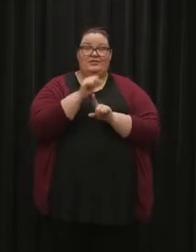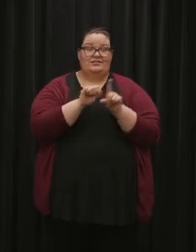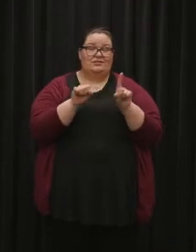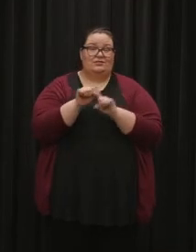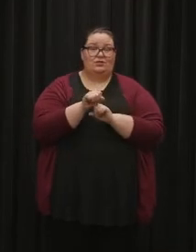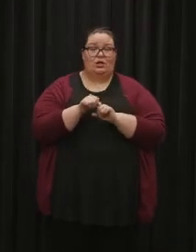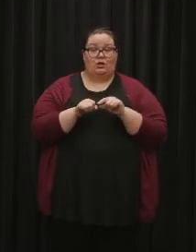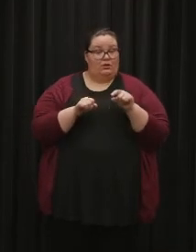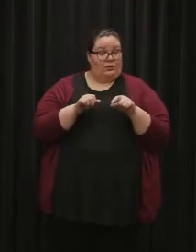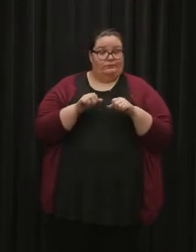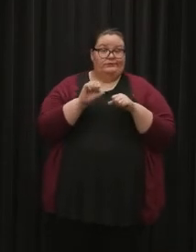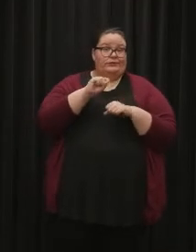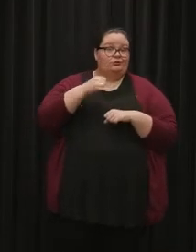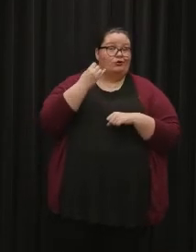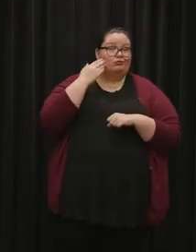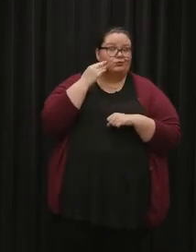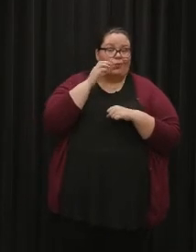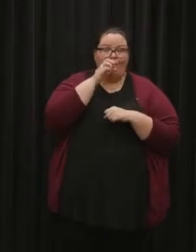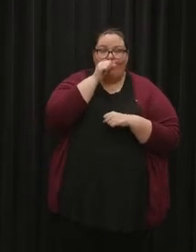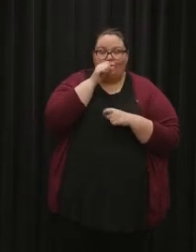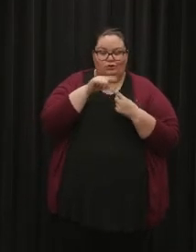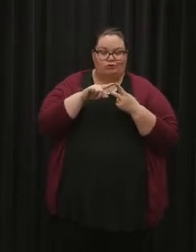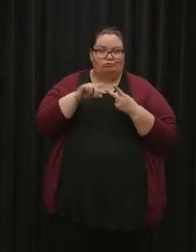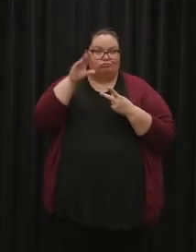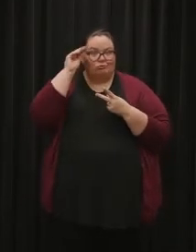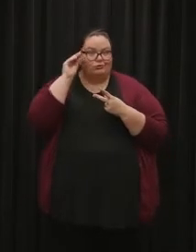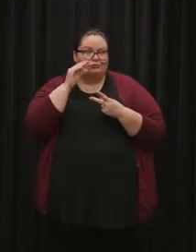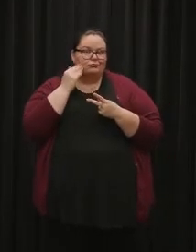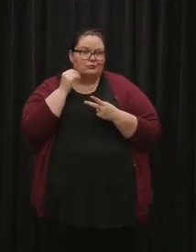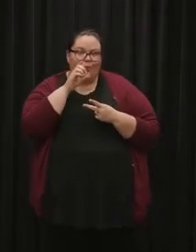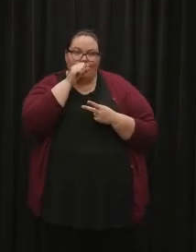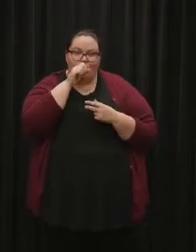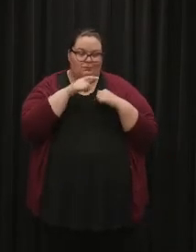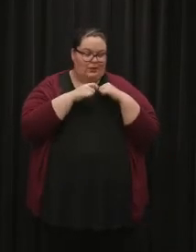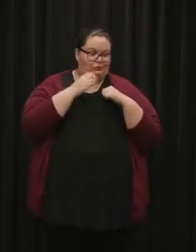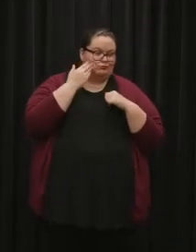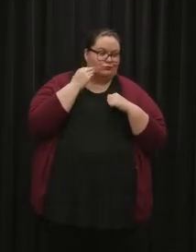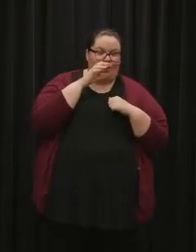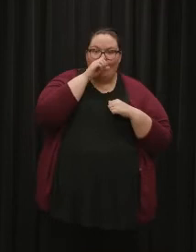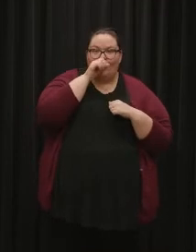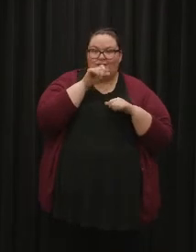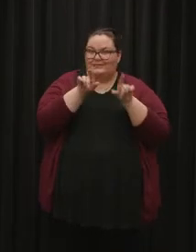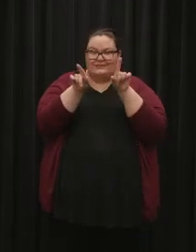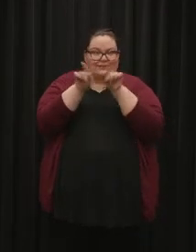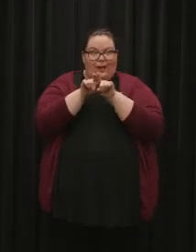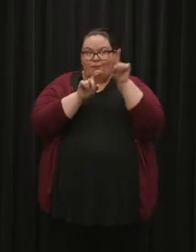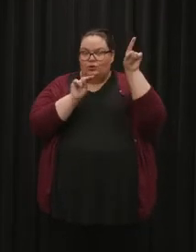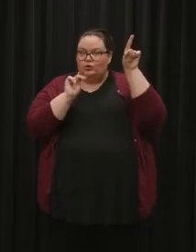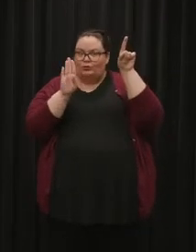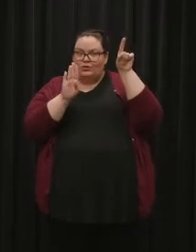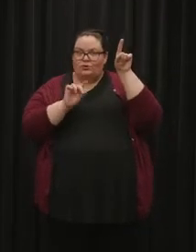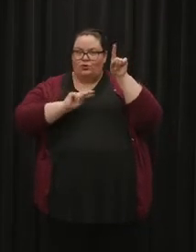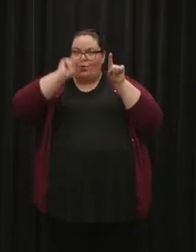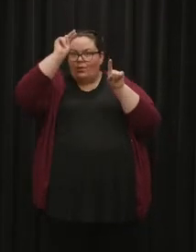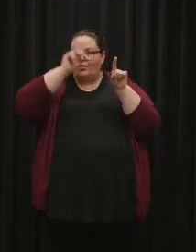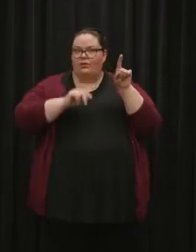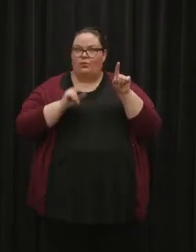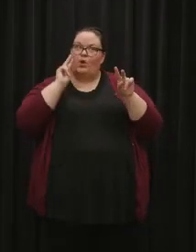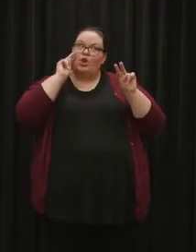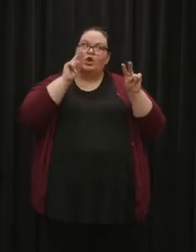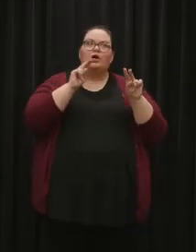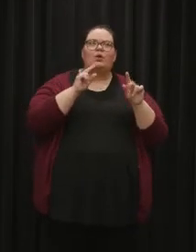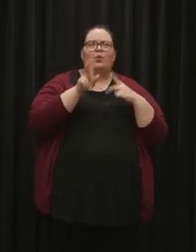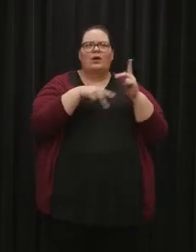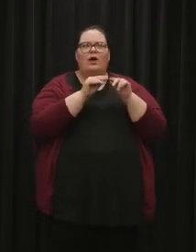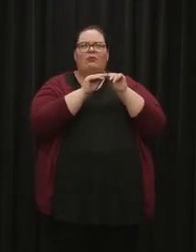was in the orange phase. So we're doing the same process that we've done in every single situation like that. We look at the data, we look at the